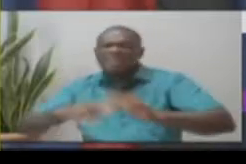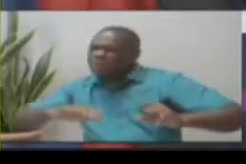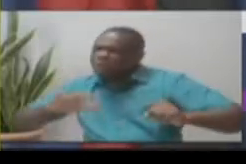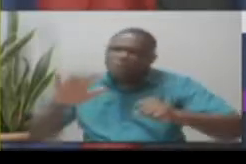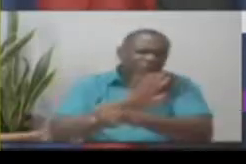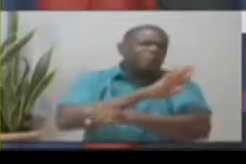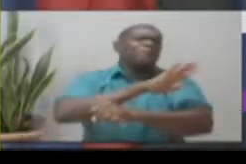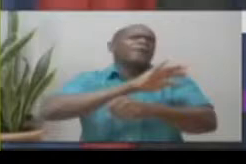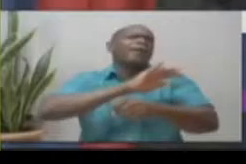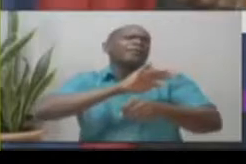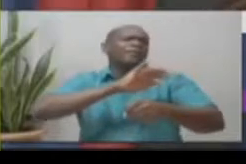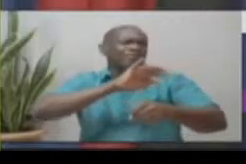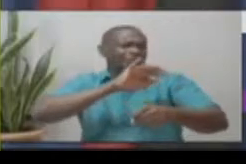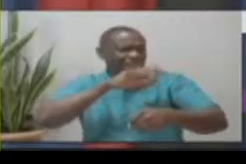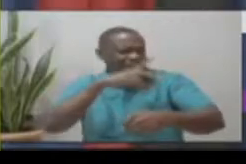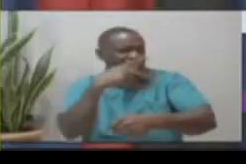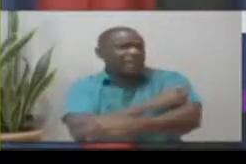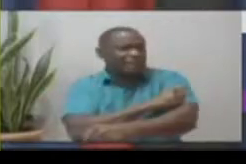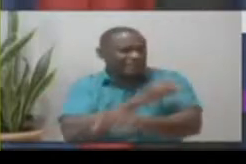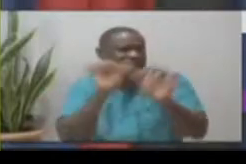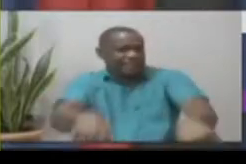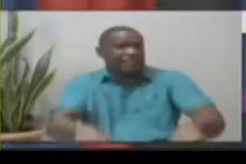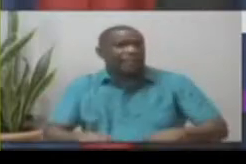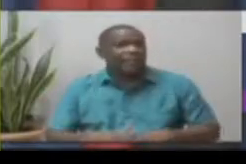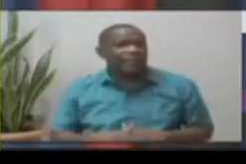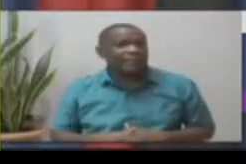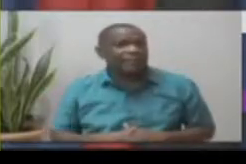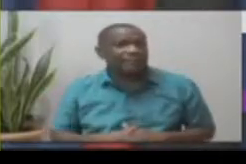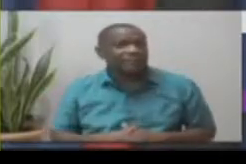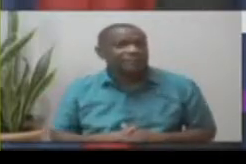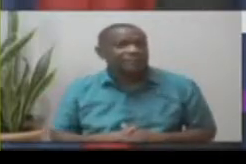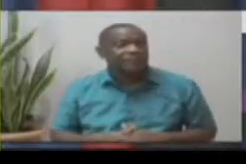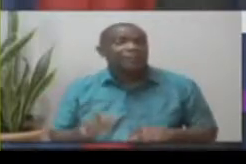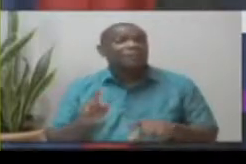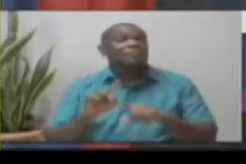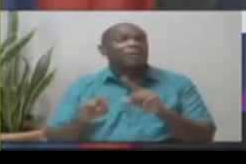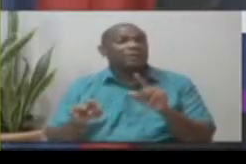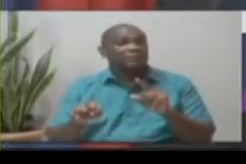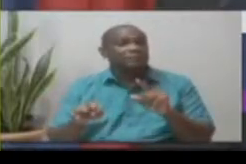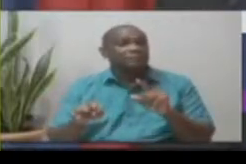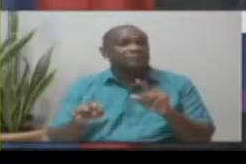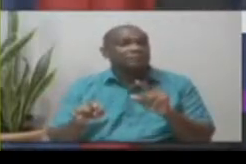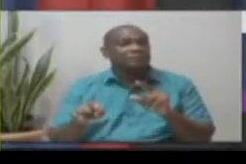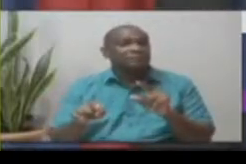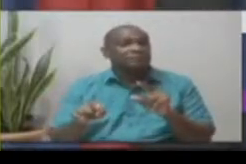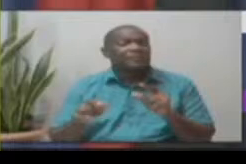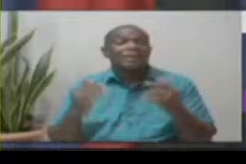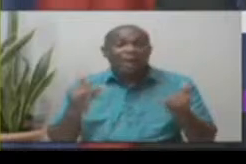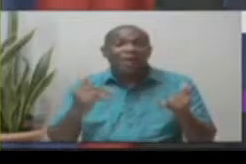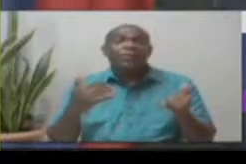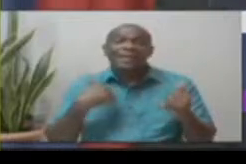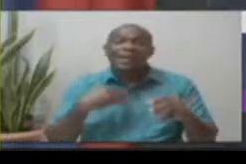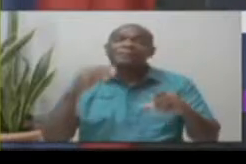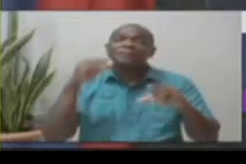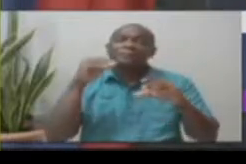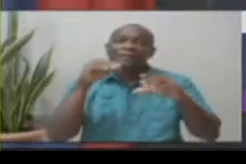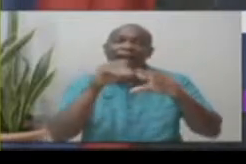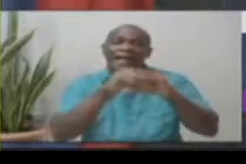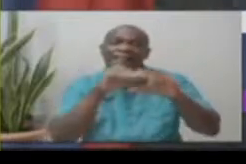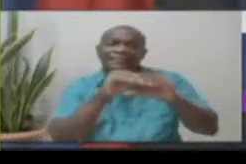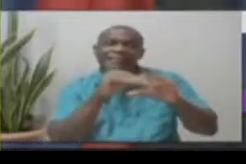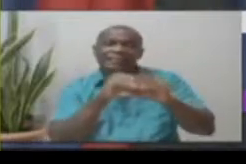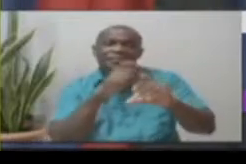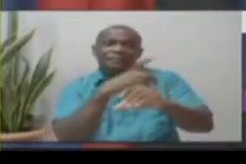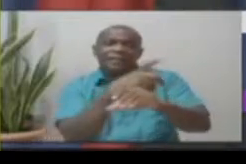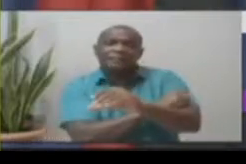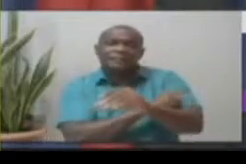how much we get on the other 2 streams. But we do have access now in a way that we never had before. And I think that allows